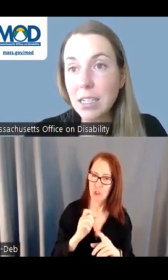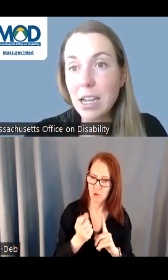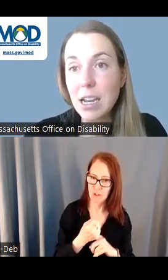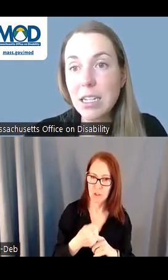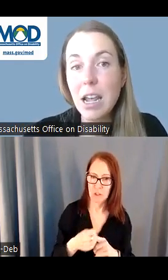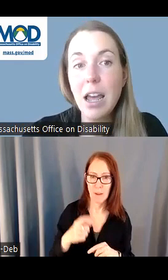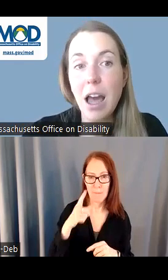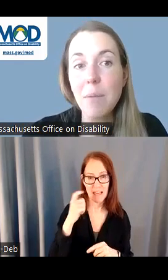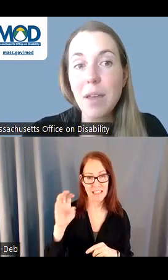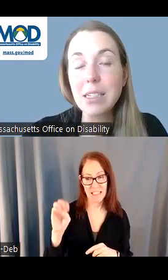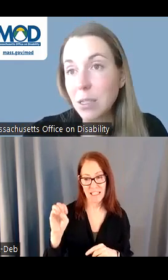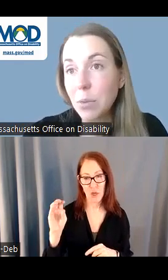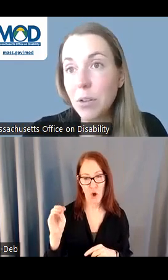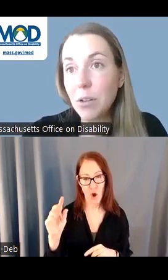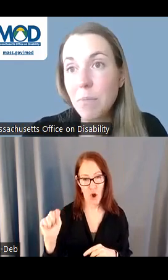an excellent